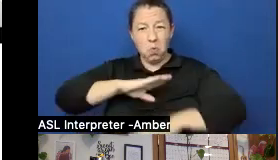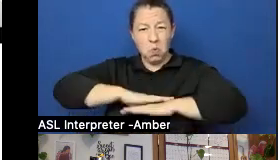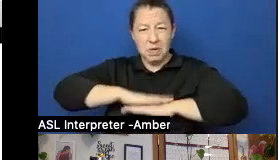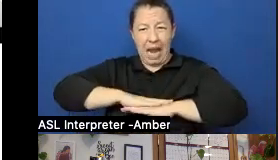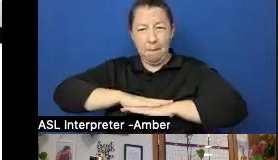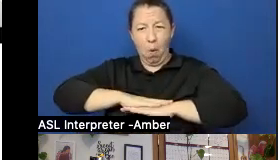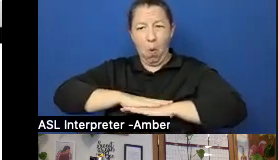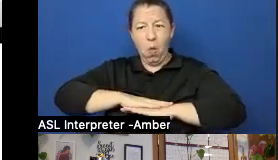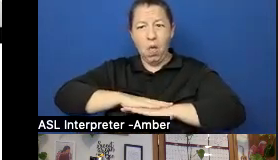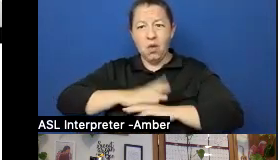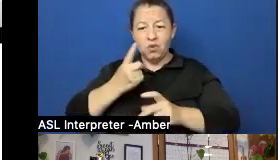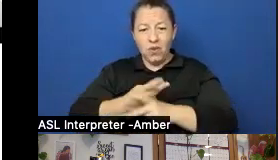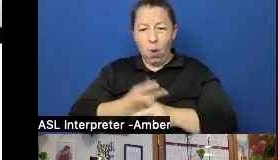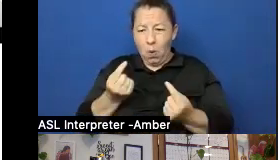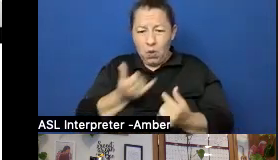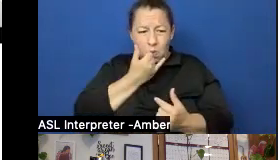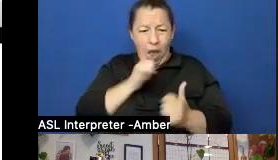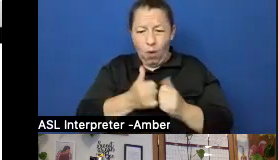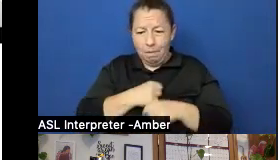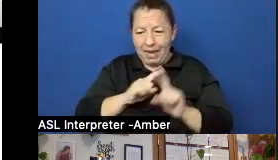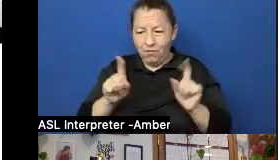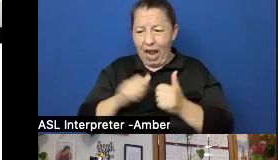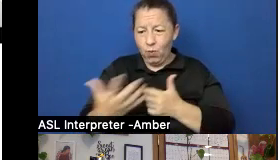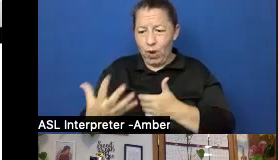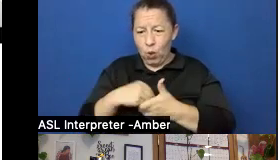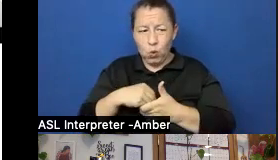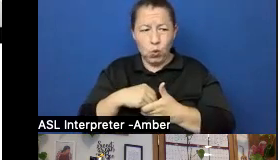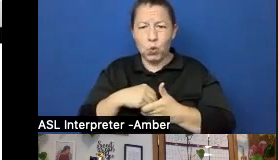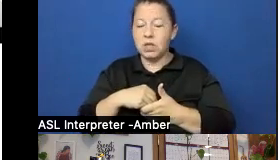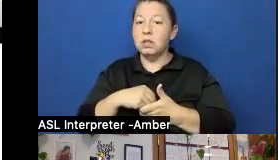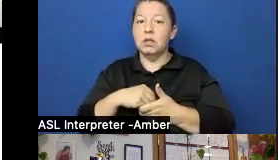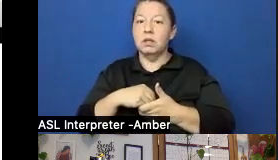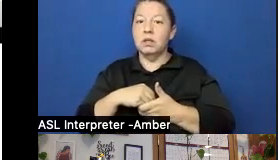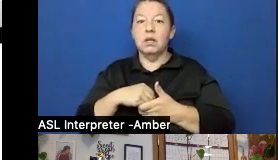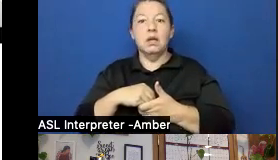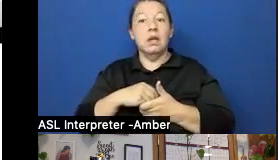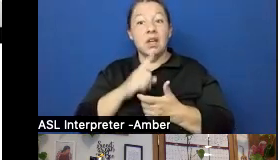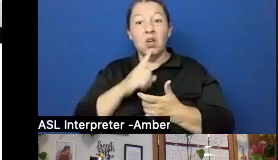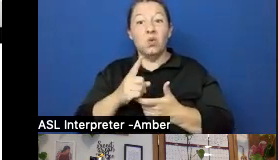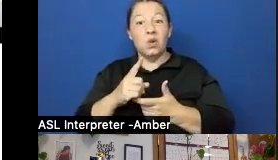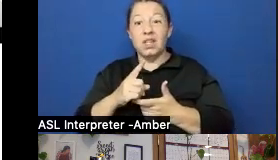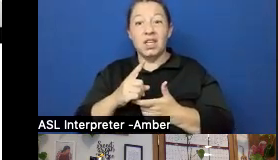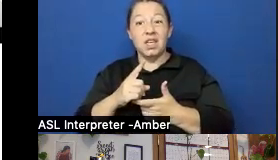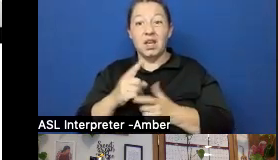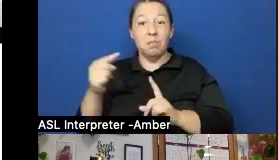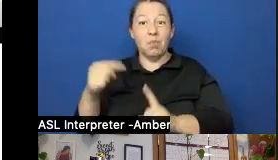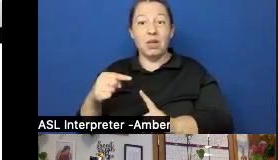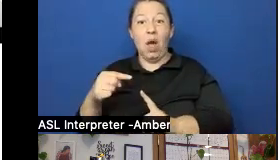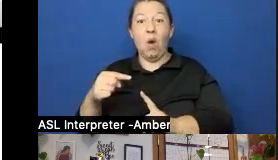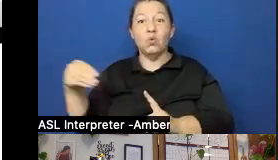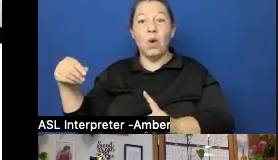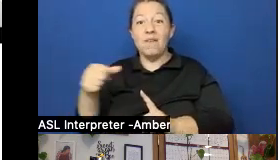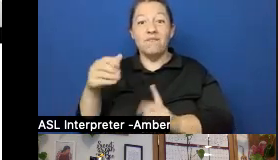do we make this different? How do we be inclusive? And it broke down to a funder